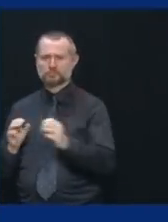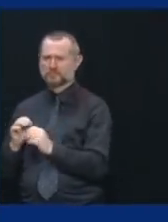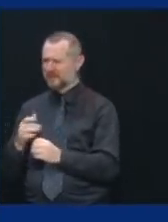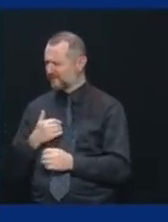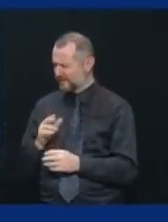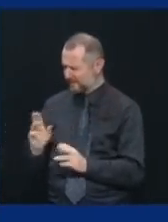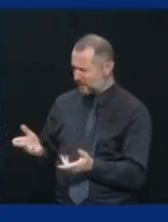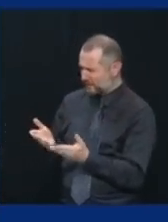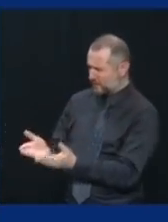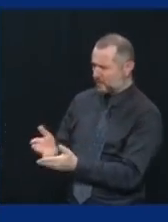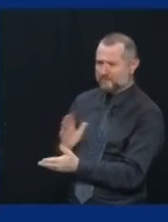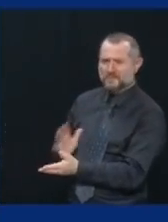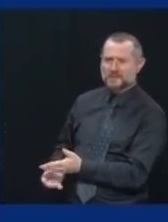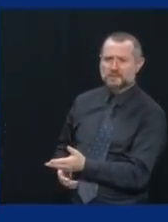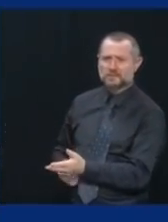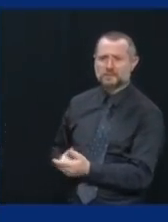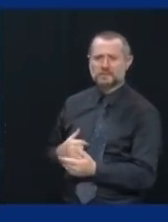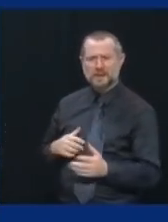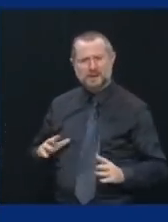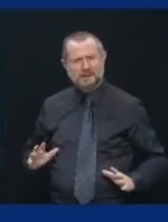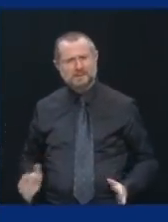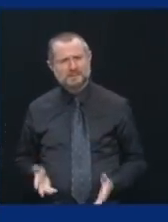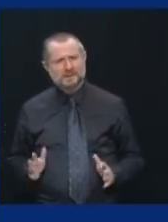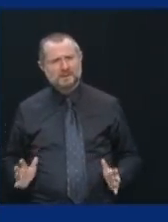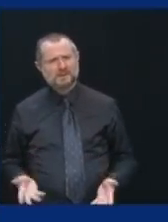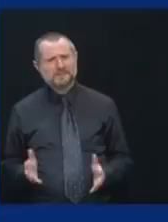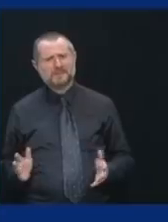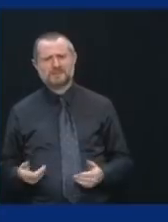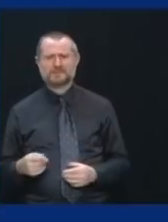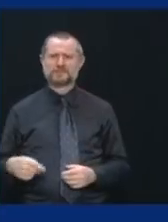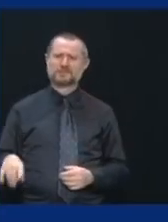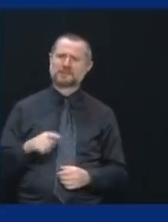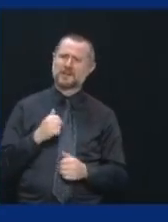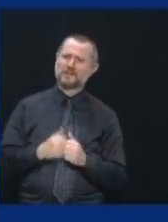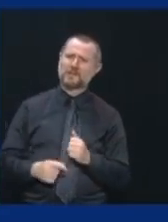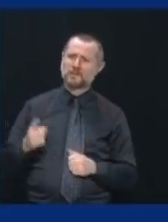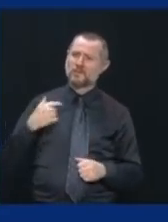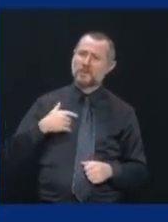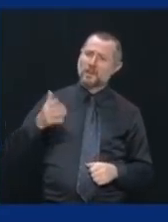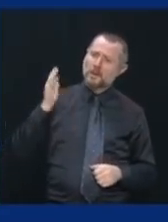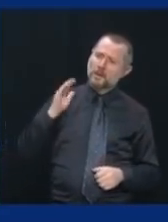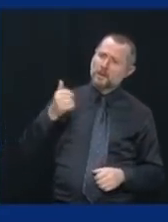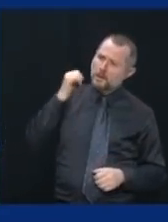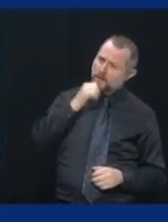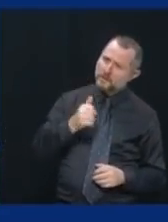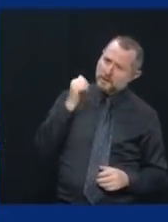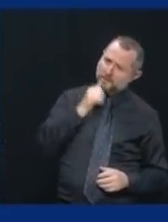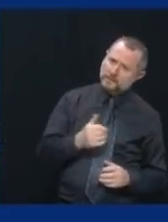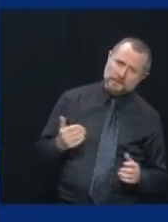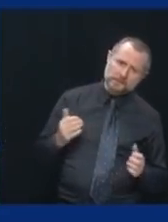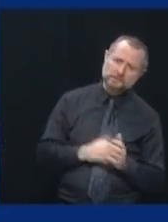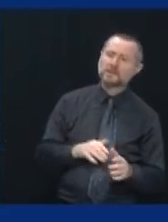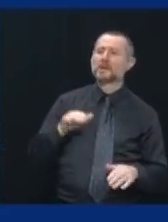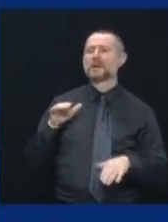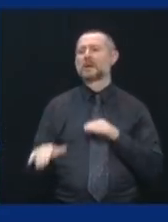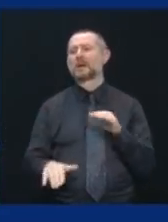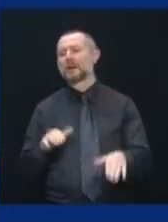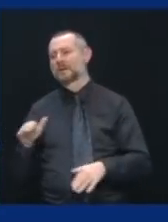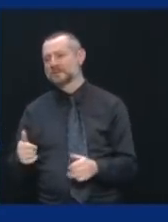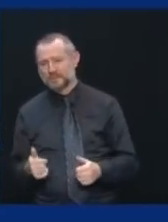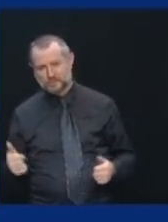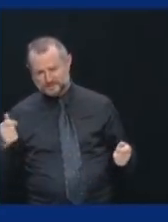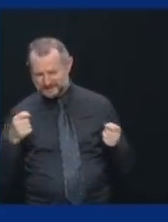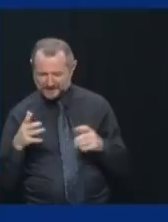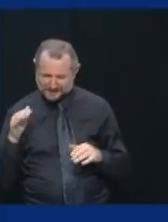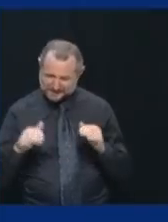have been pushing every briefing, hospital management to get as